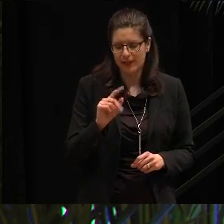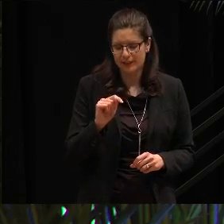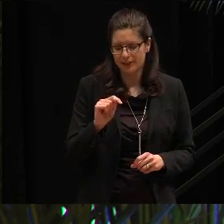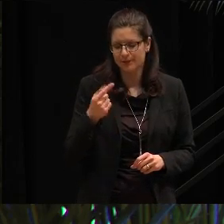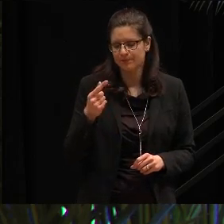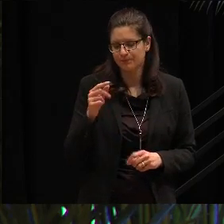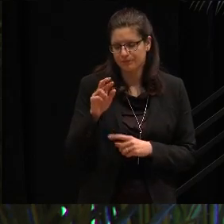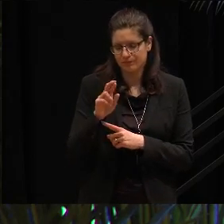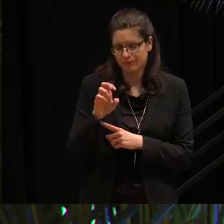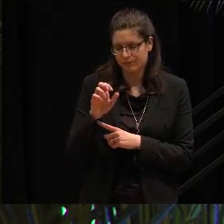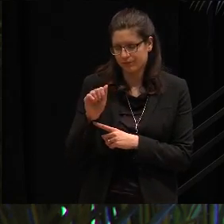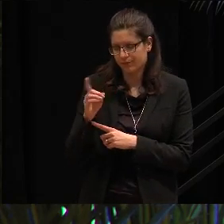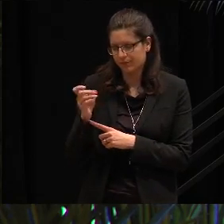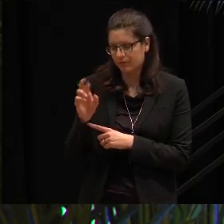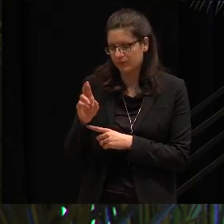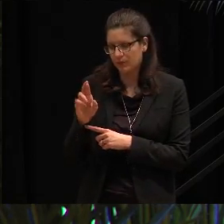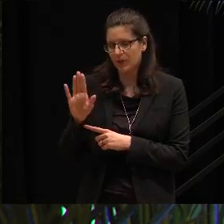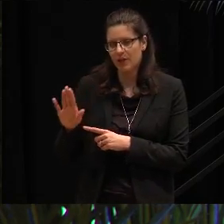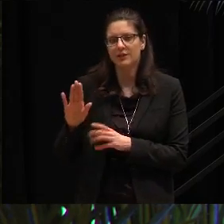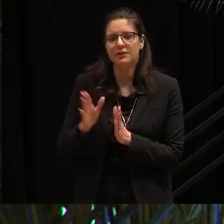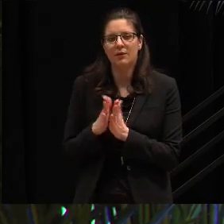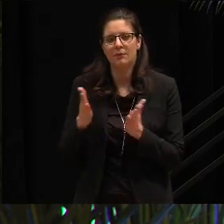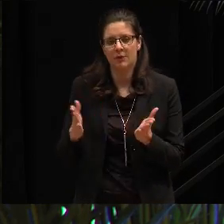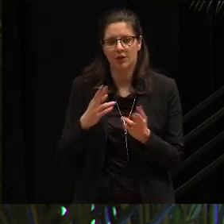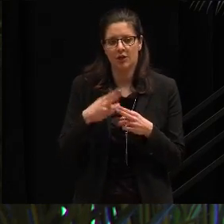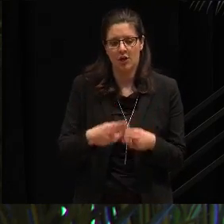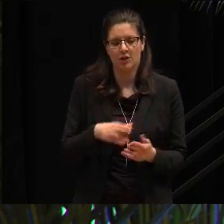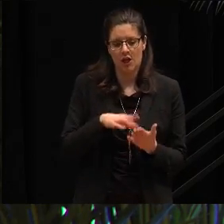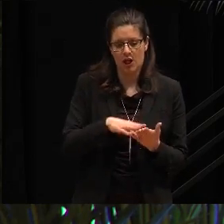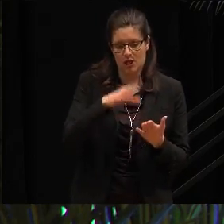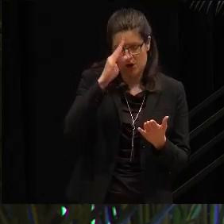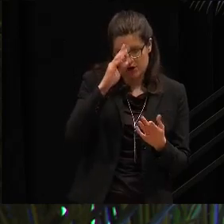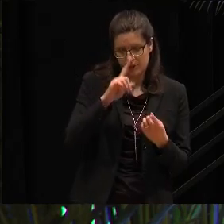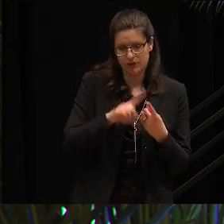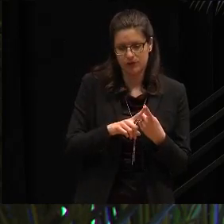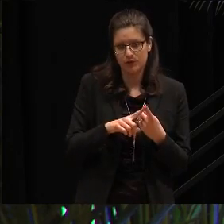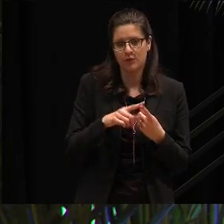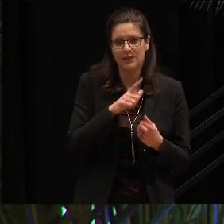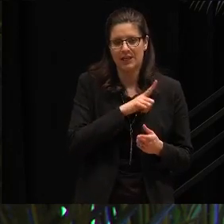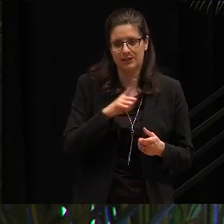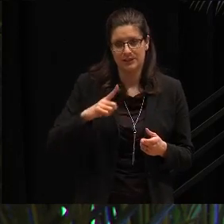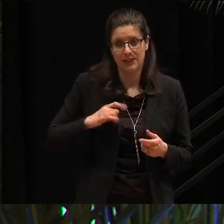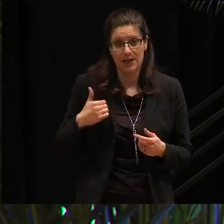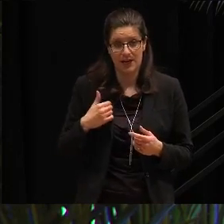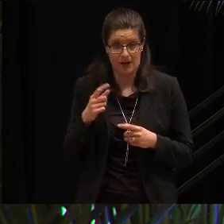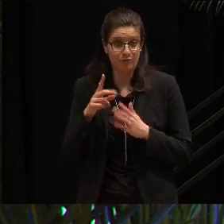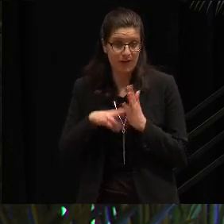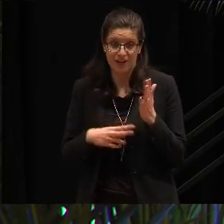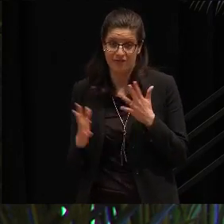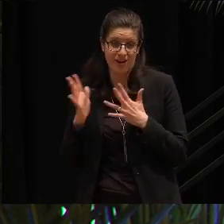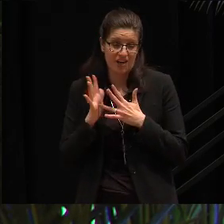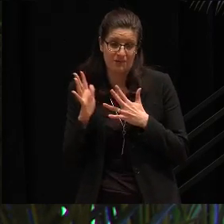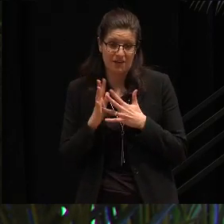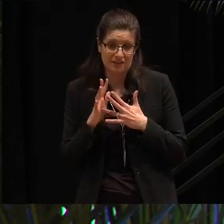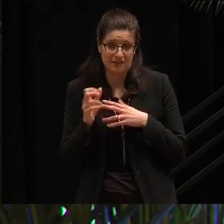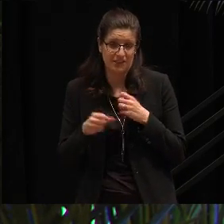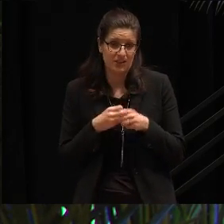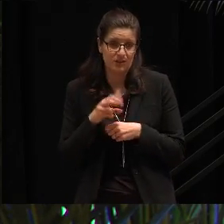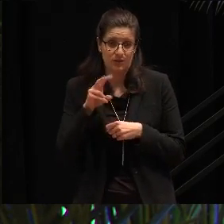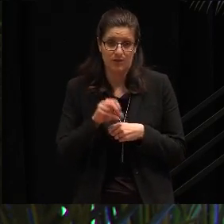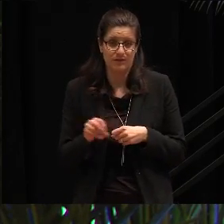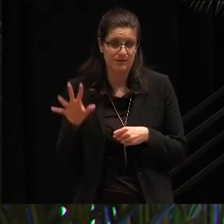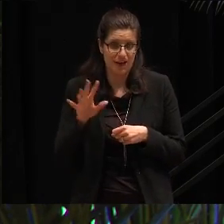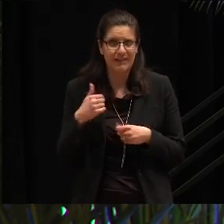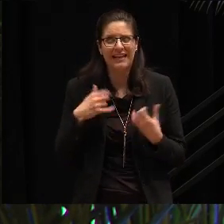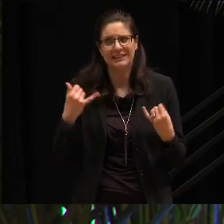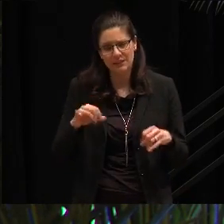book. And it's Learning to Legislate, I think. Yeah, that's right. And it stuck with me. I read that as a freshman in college here in 2005, and I still